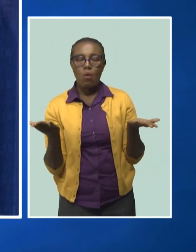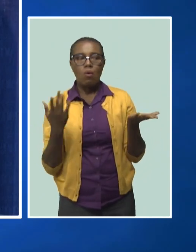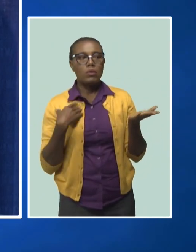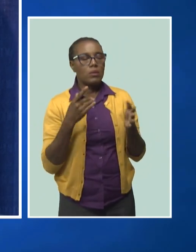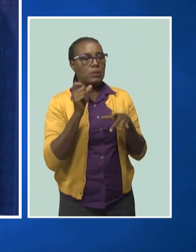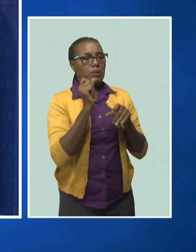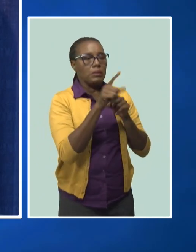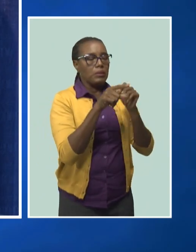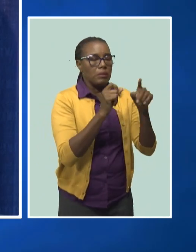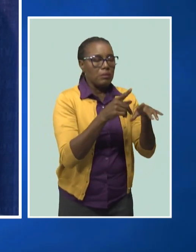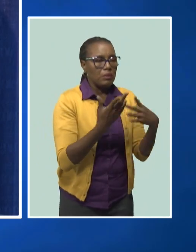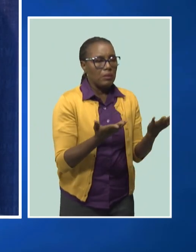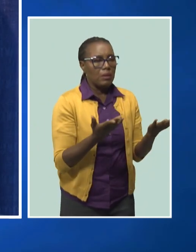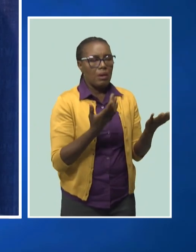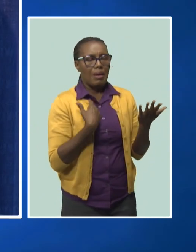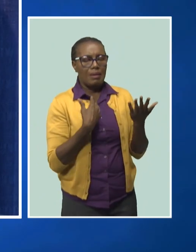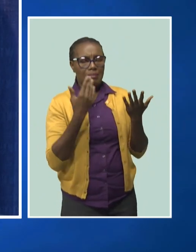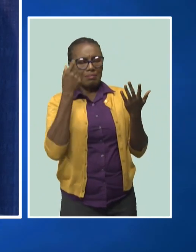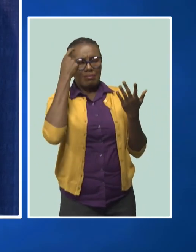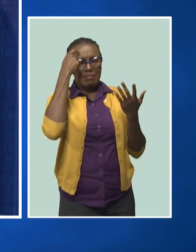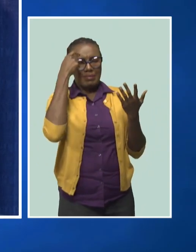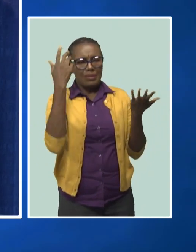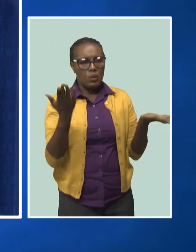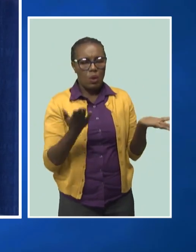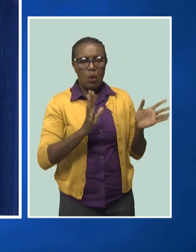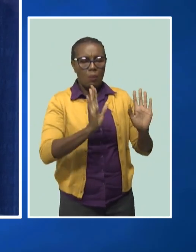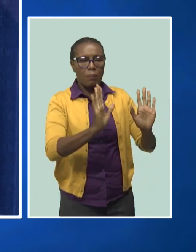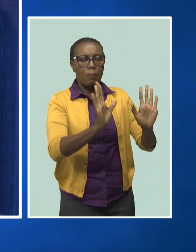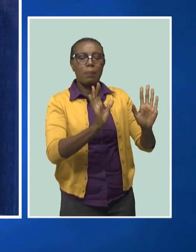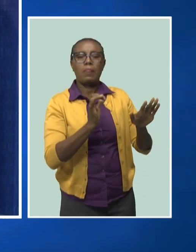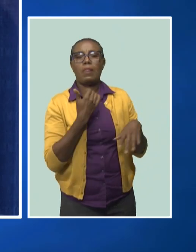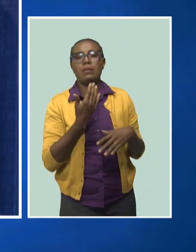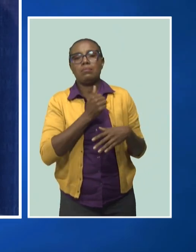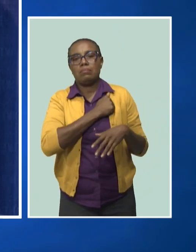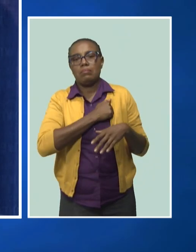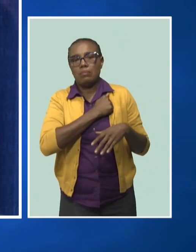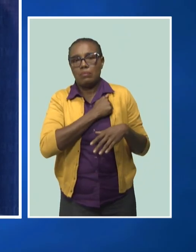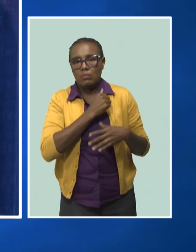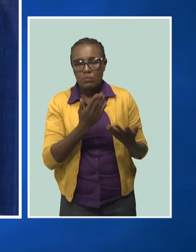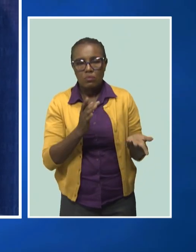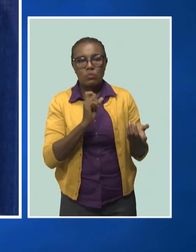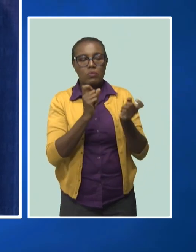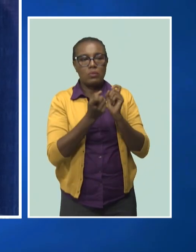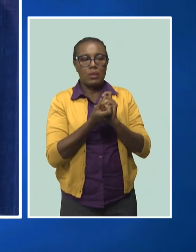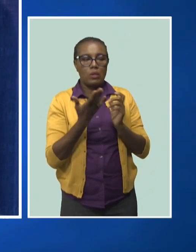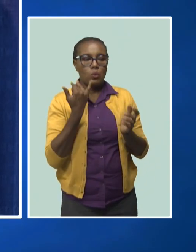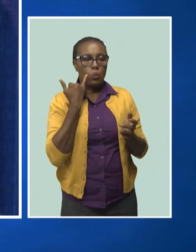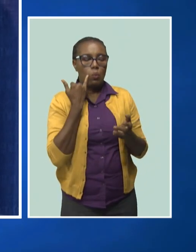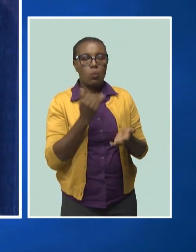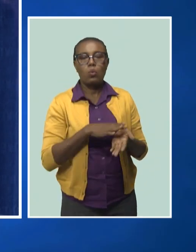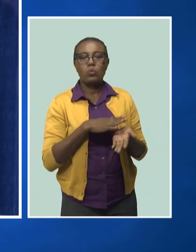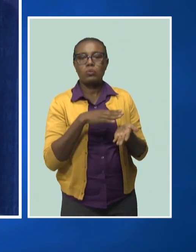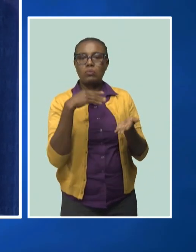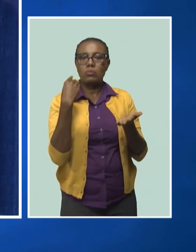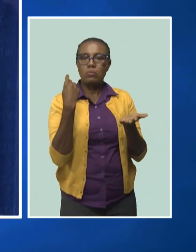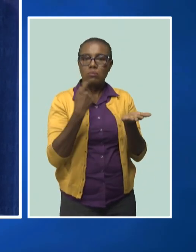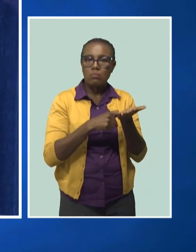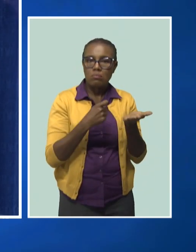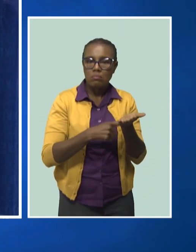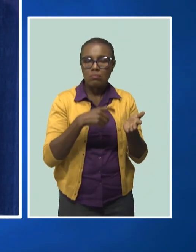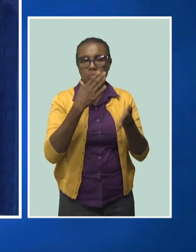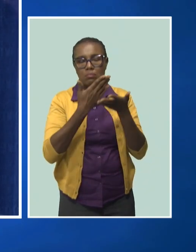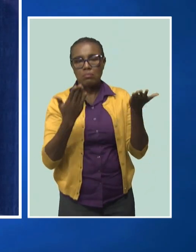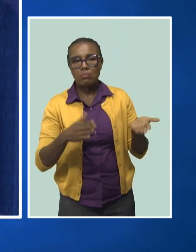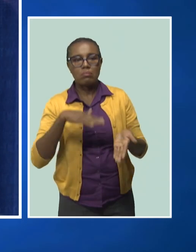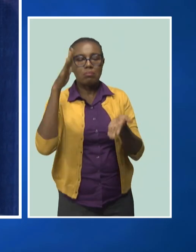question or query or to object to, or remedy, your breach of concessions. But you have another